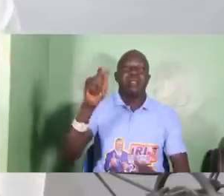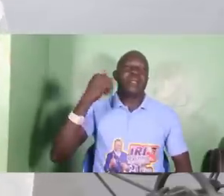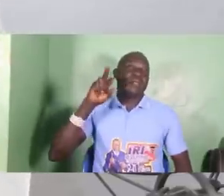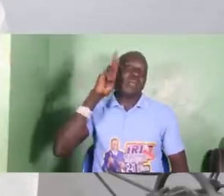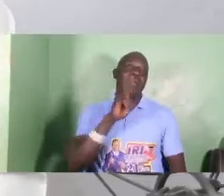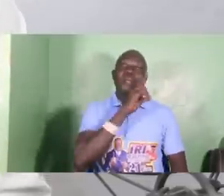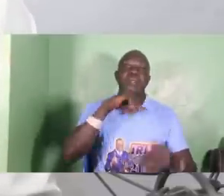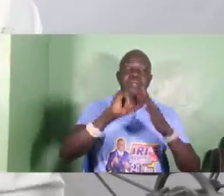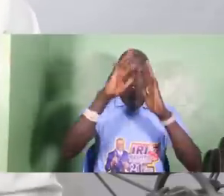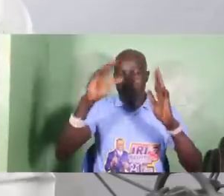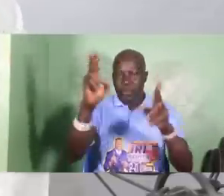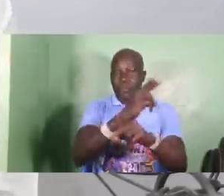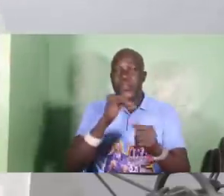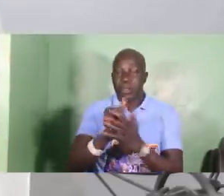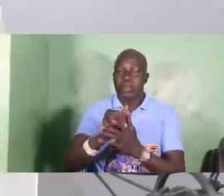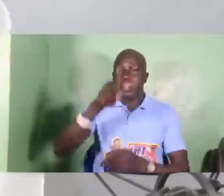Academic guest house. And event hall.